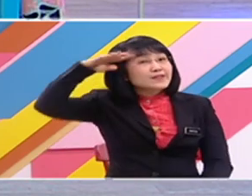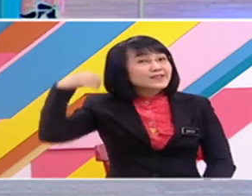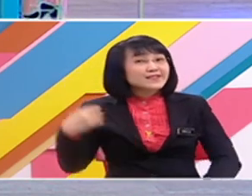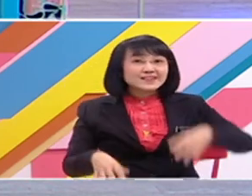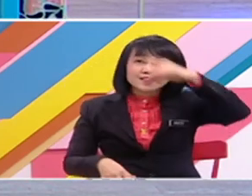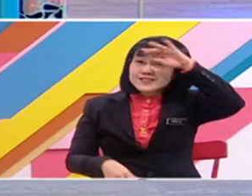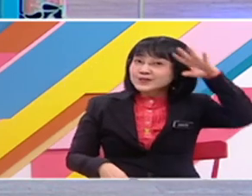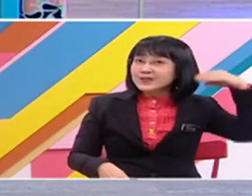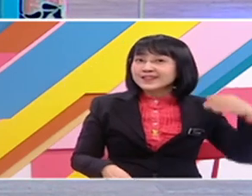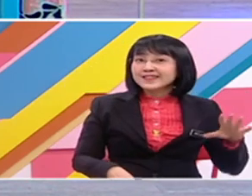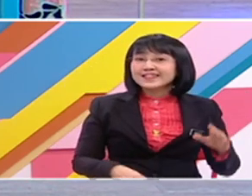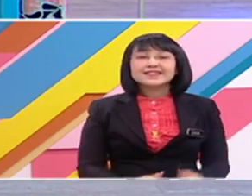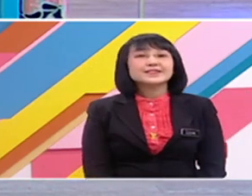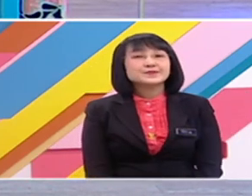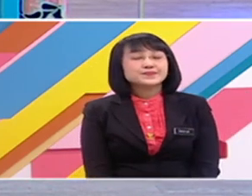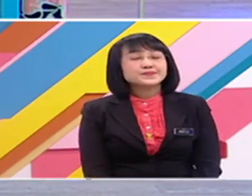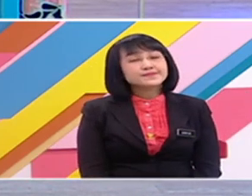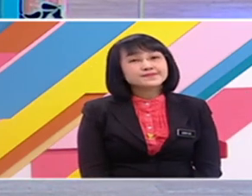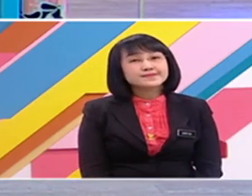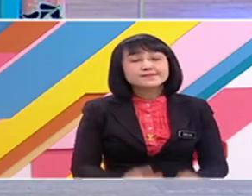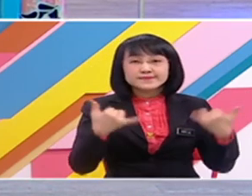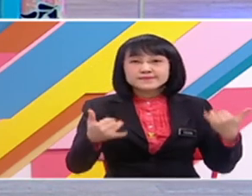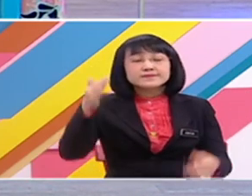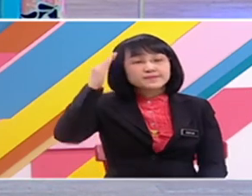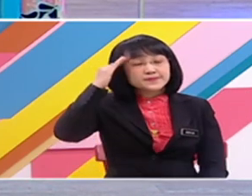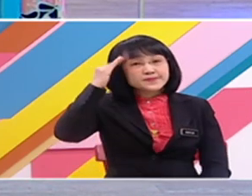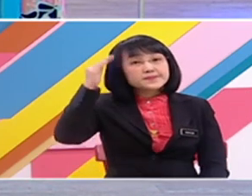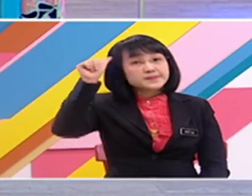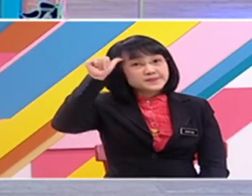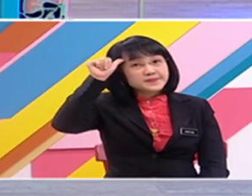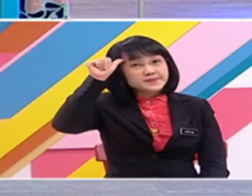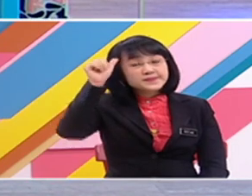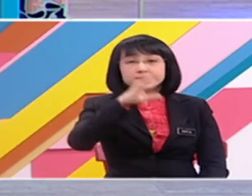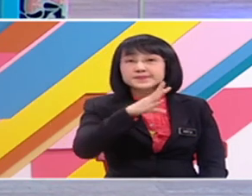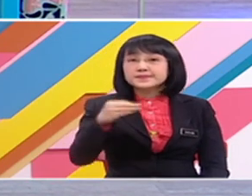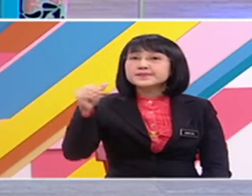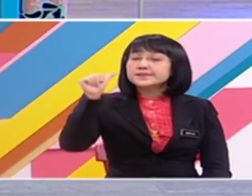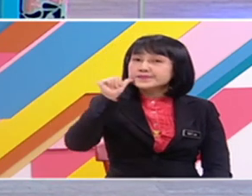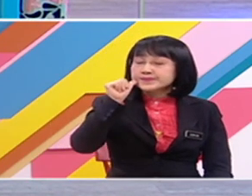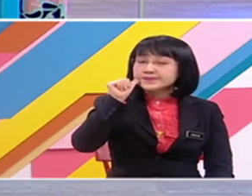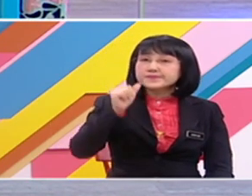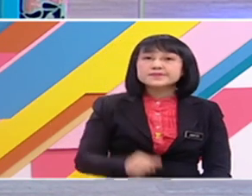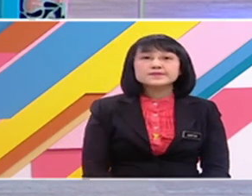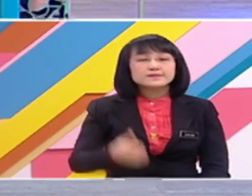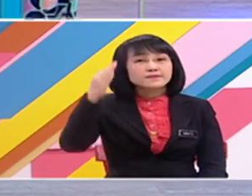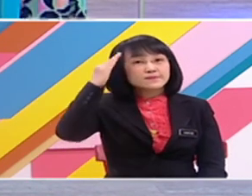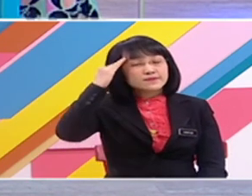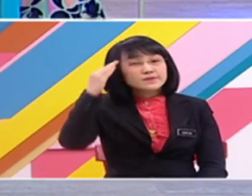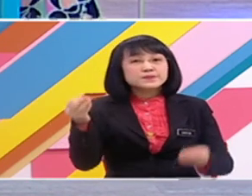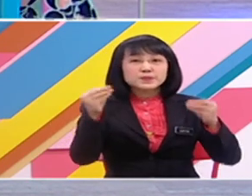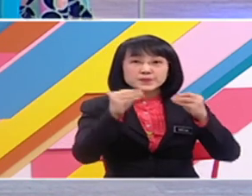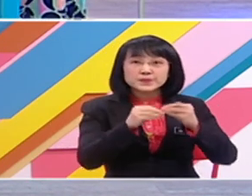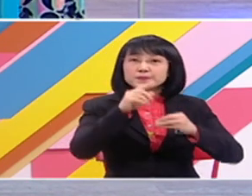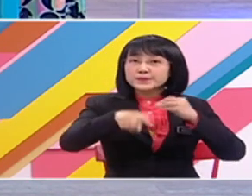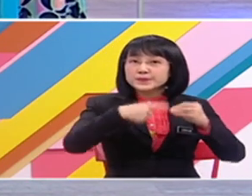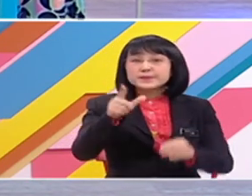I see. Okay, teacher. Now that we know about Adib and Amna, let's know more about Laila and Dane, my